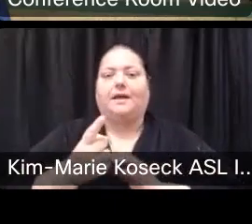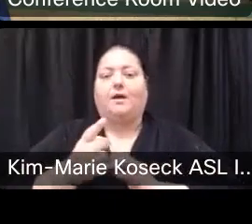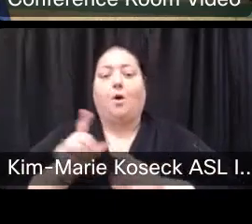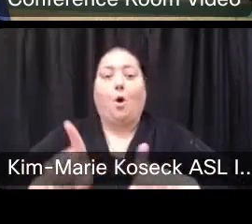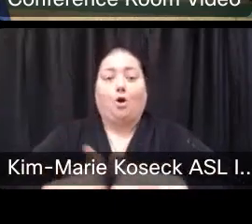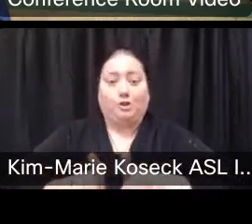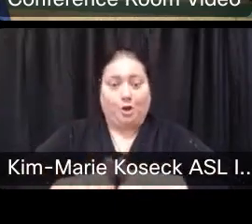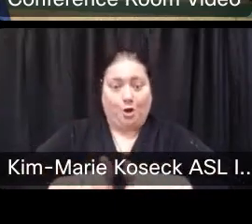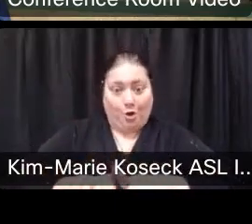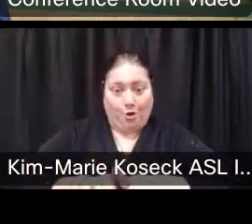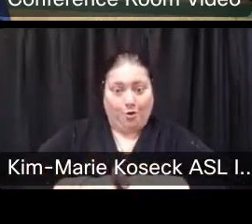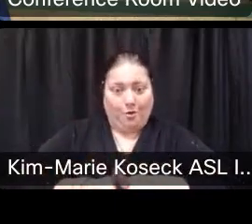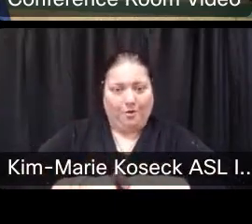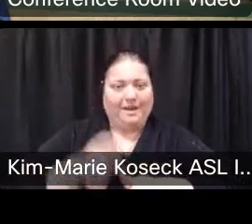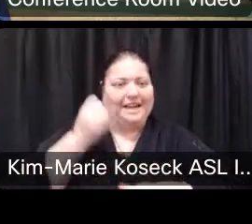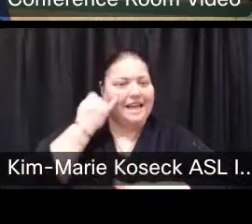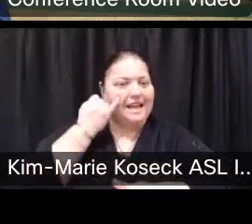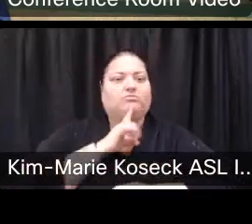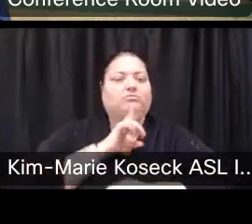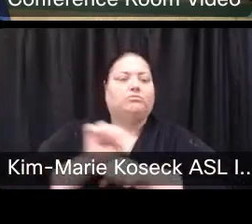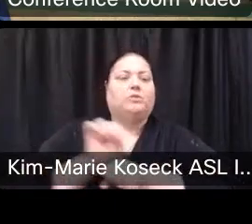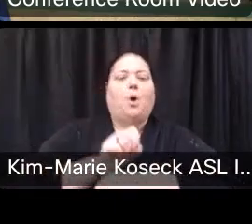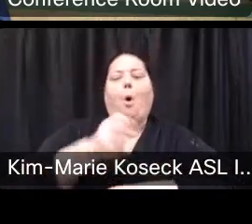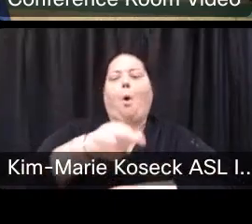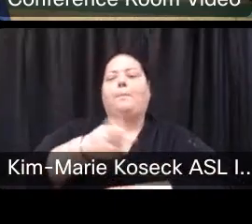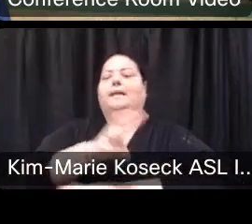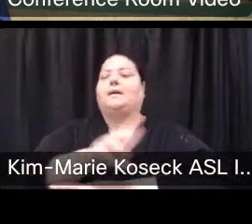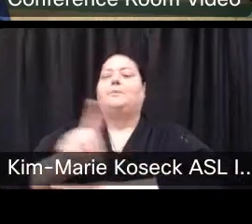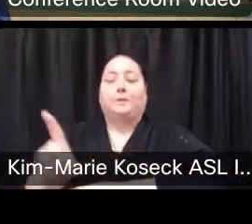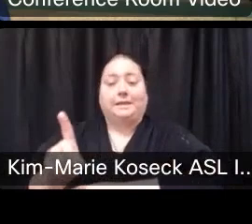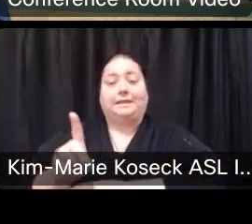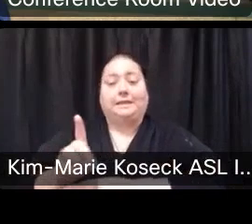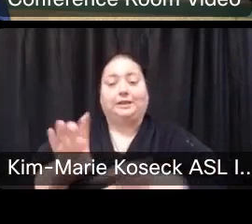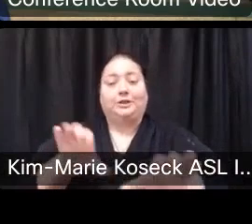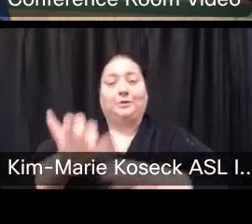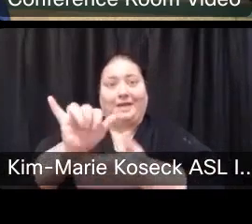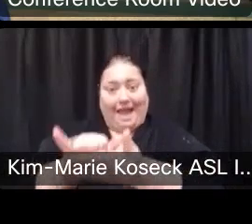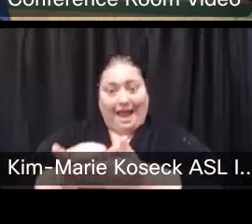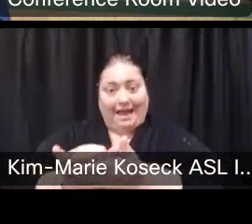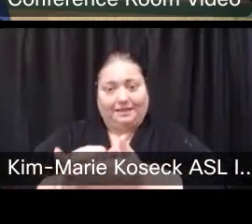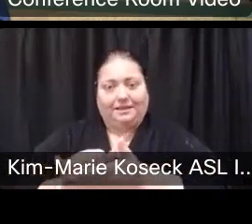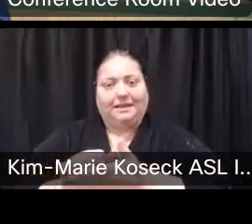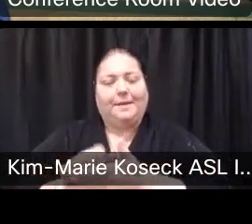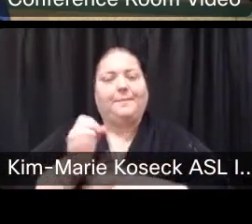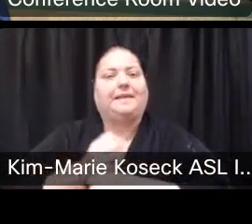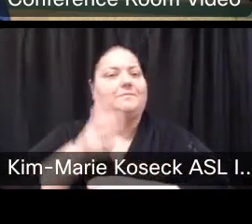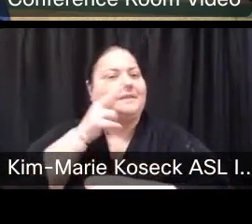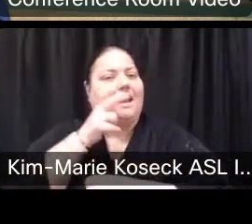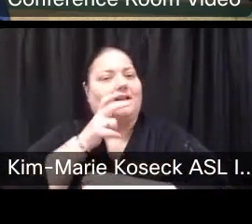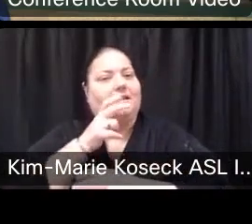if that even like with definitely with OWDD doing that, that makes it sound like they want us to put us back